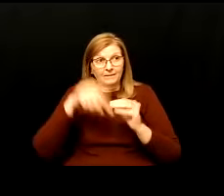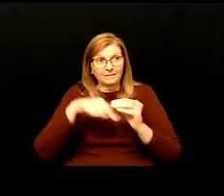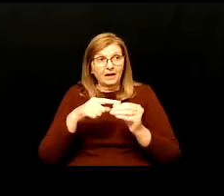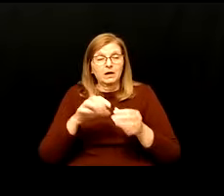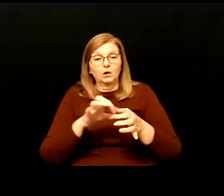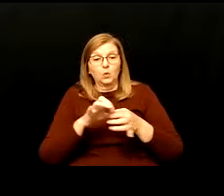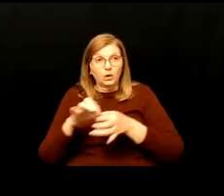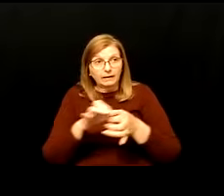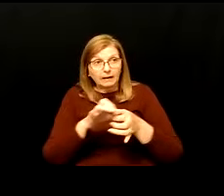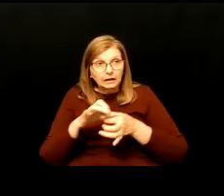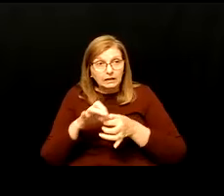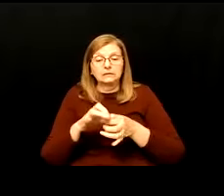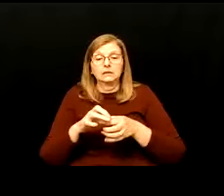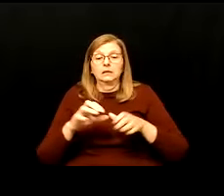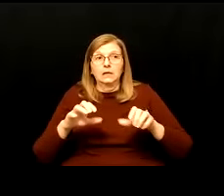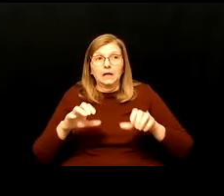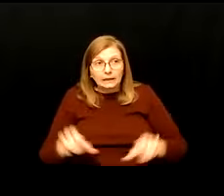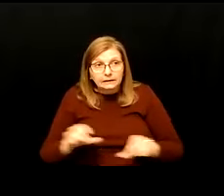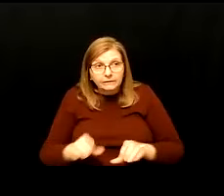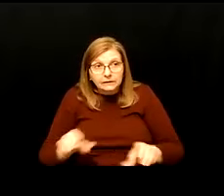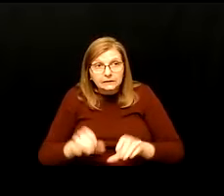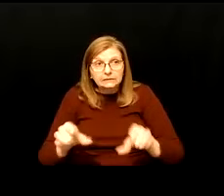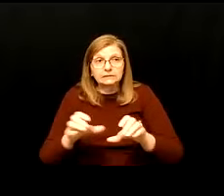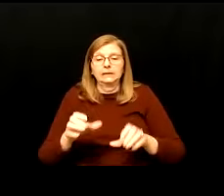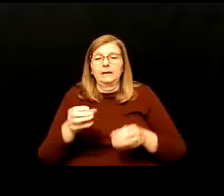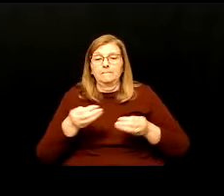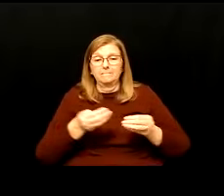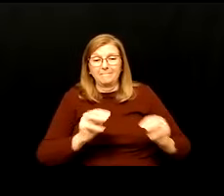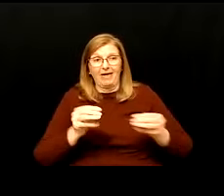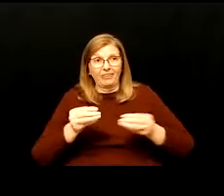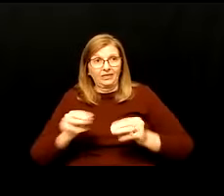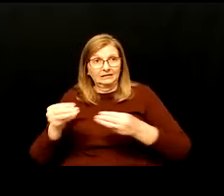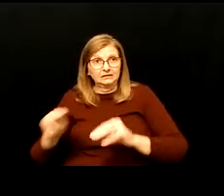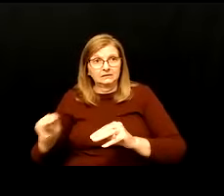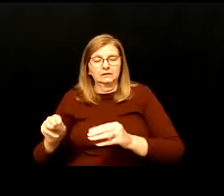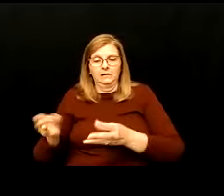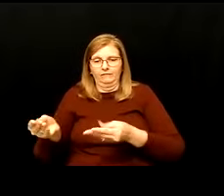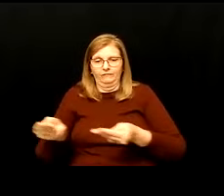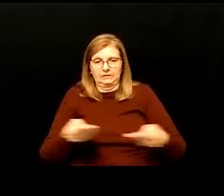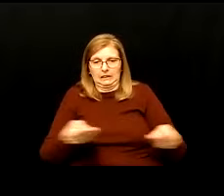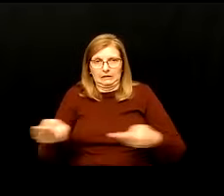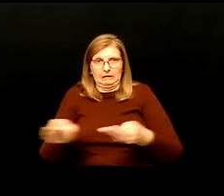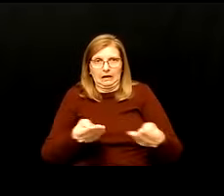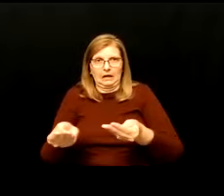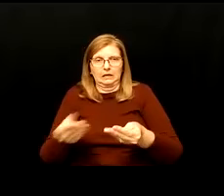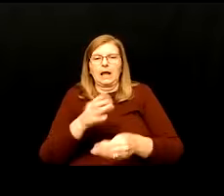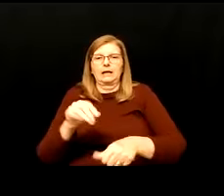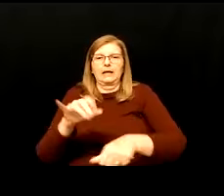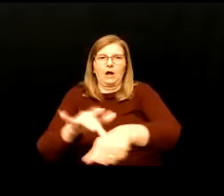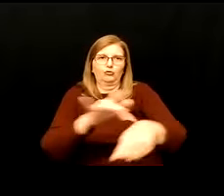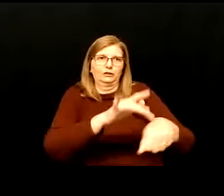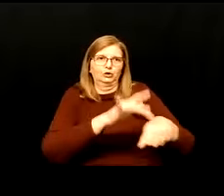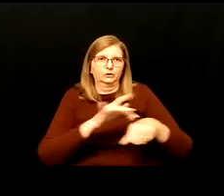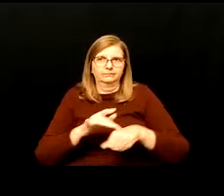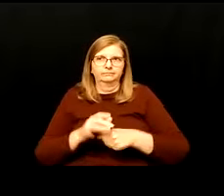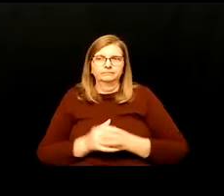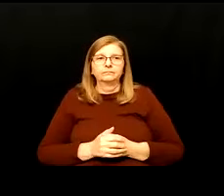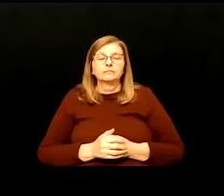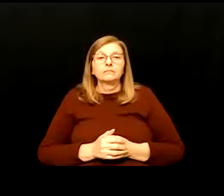coordinate, activities, methods, facilitate, and outreach.